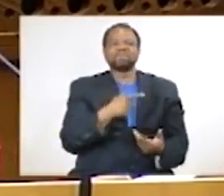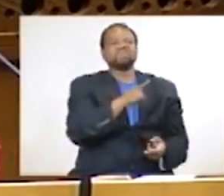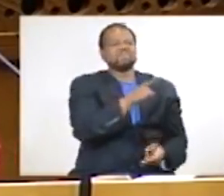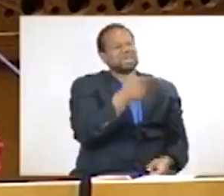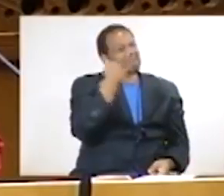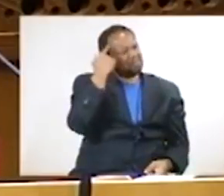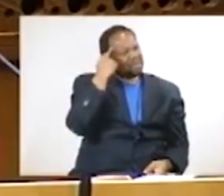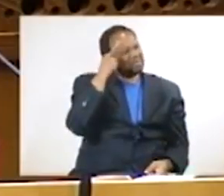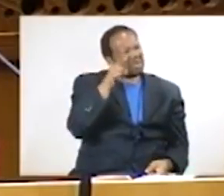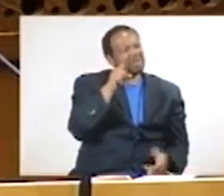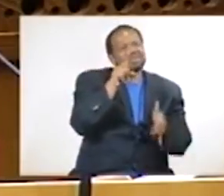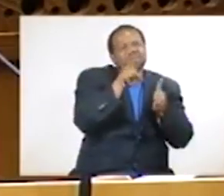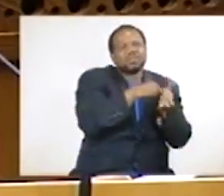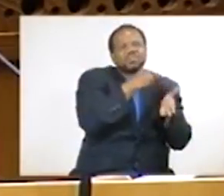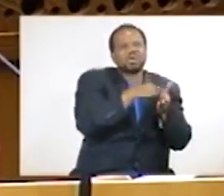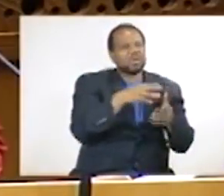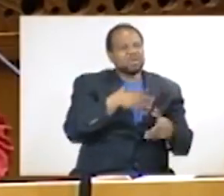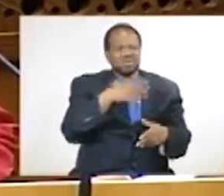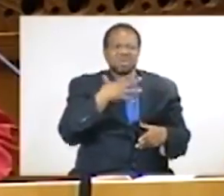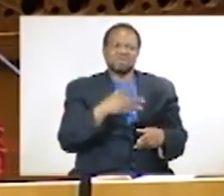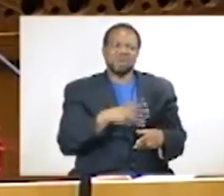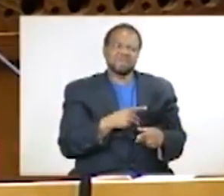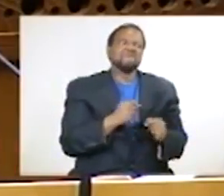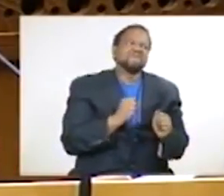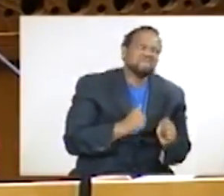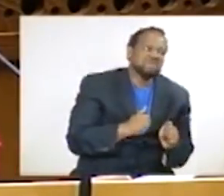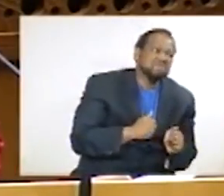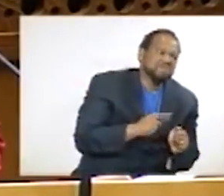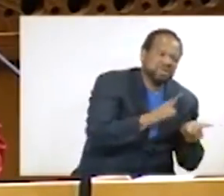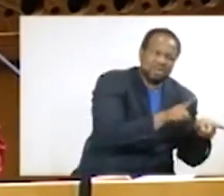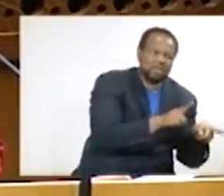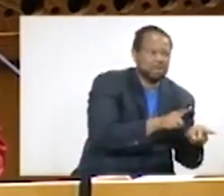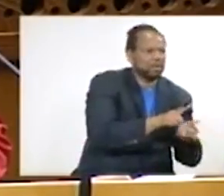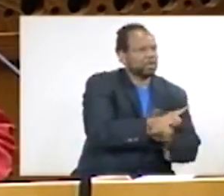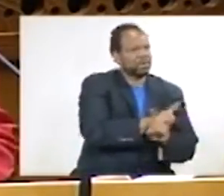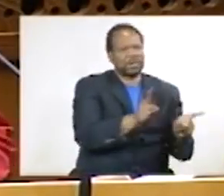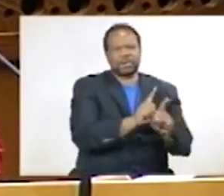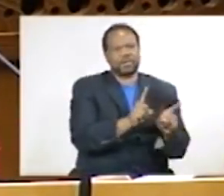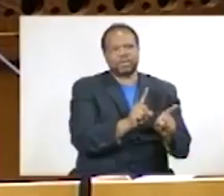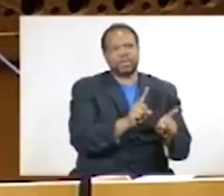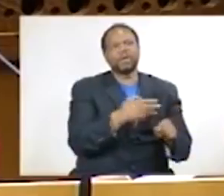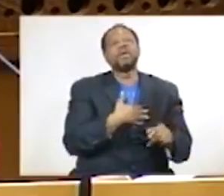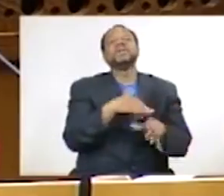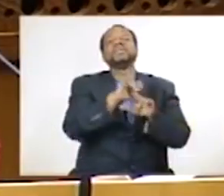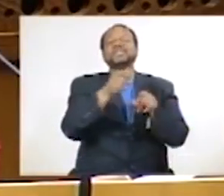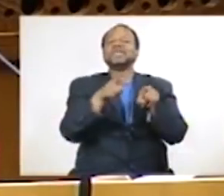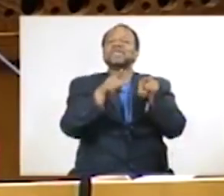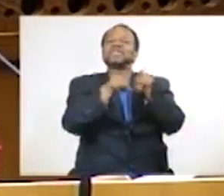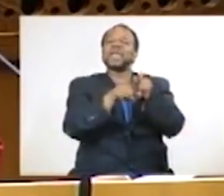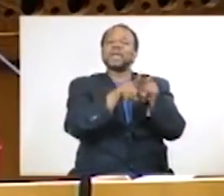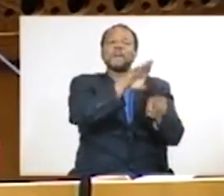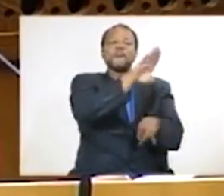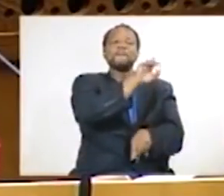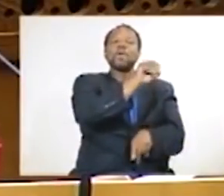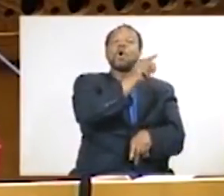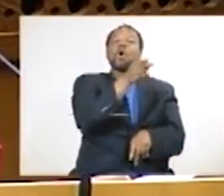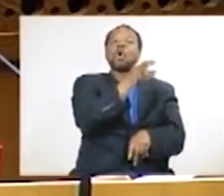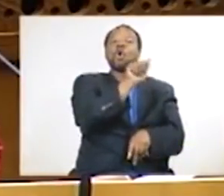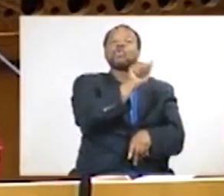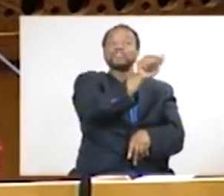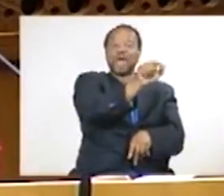friendship, but with very little attempt from their side to at least learn one of our African